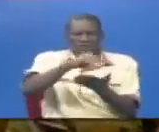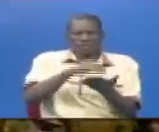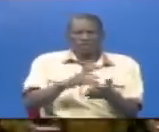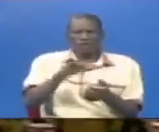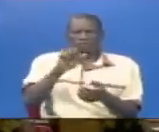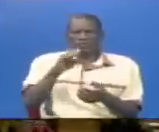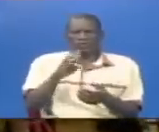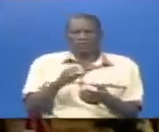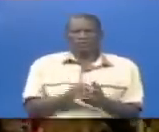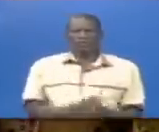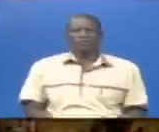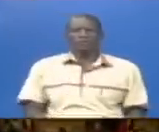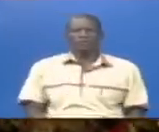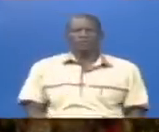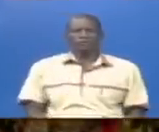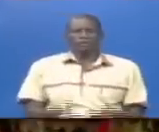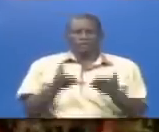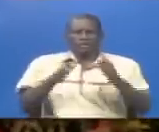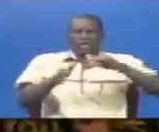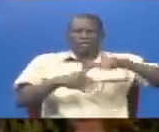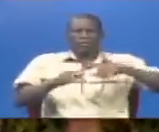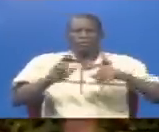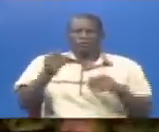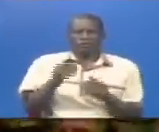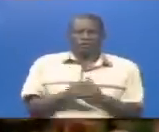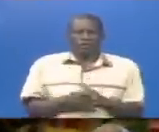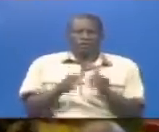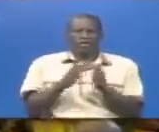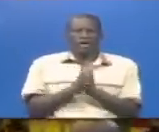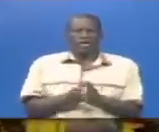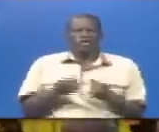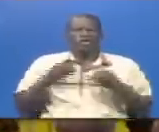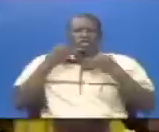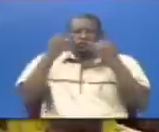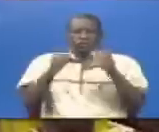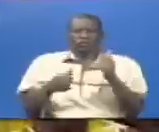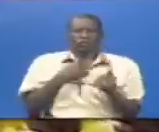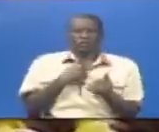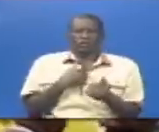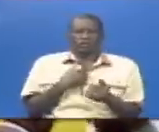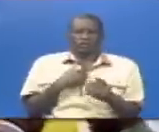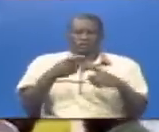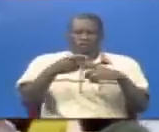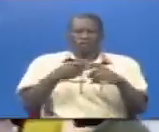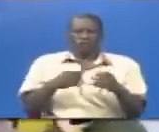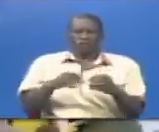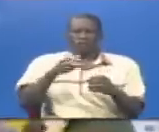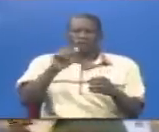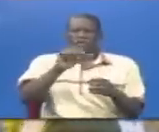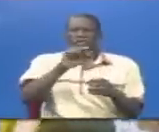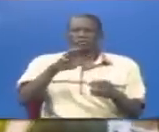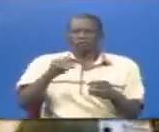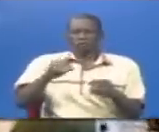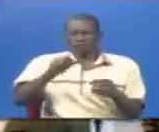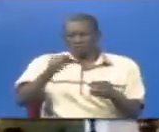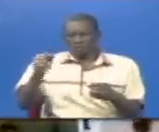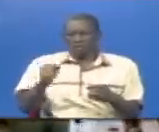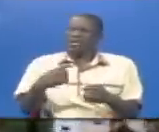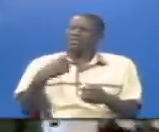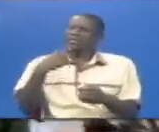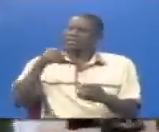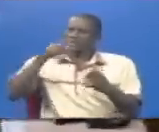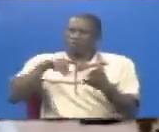IEBC's National Tallying Center here at the Bomas. And the information that we have from the Azimio side, they are